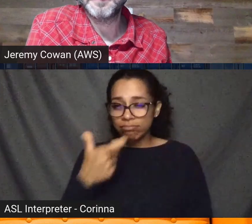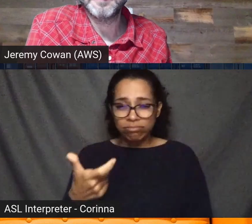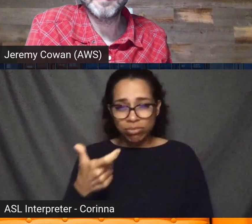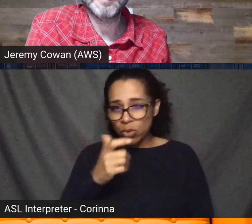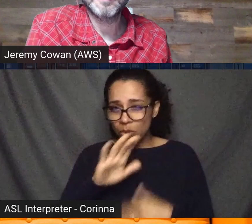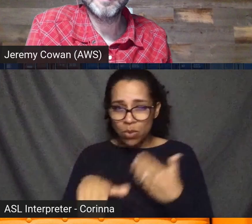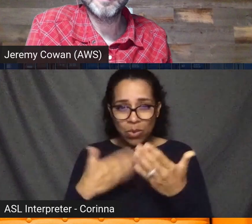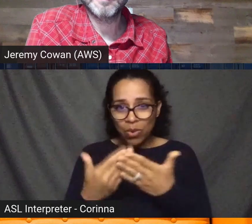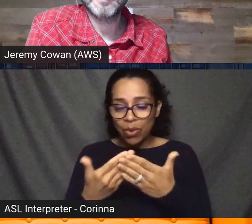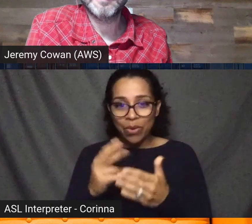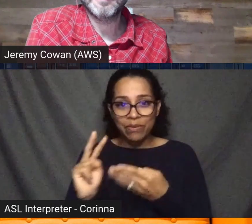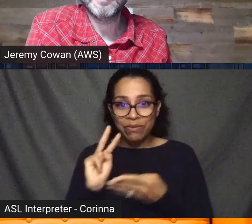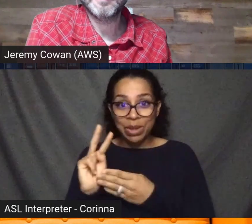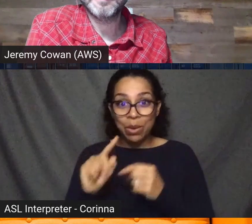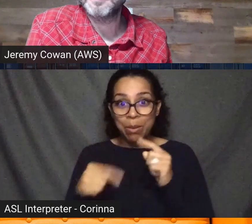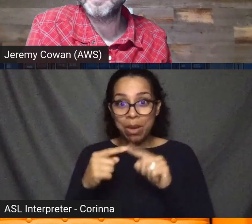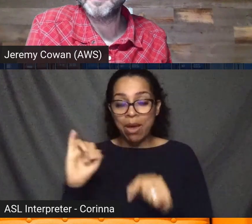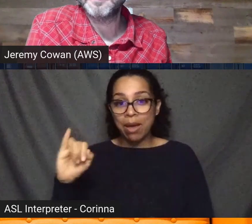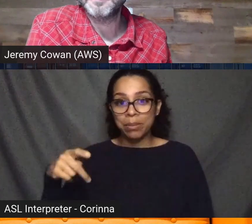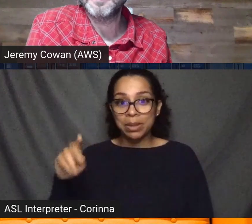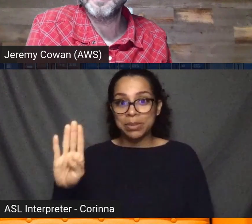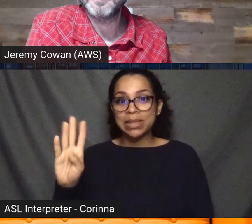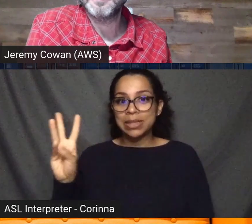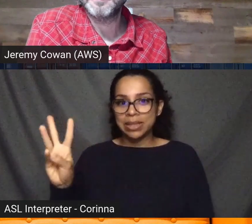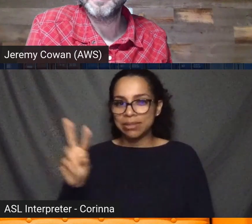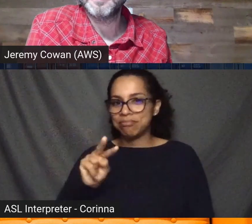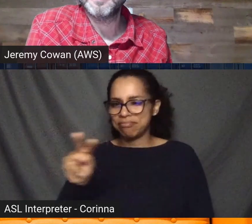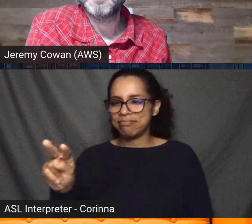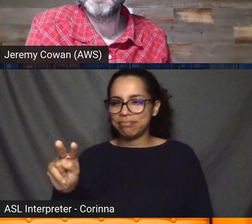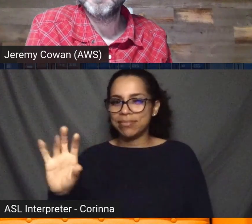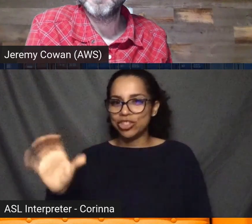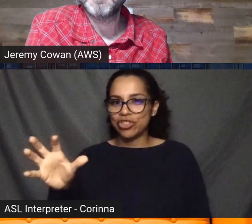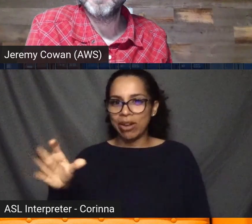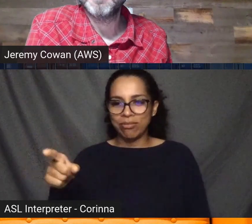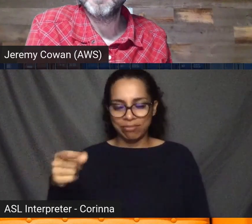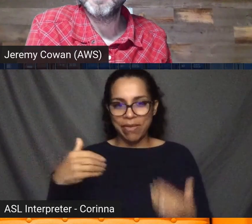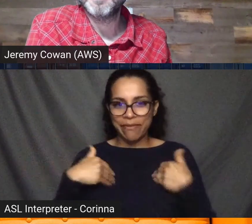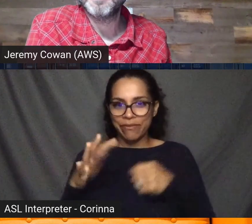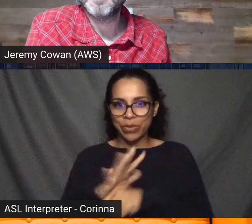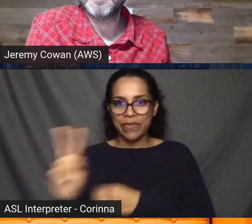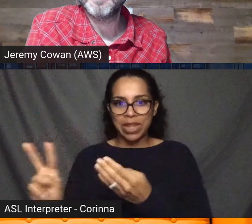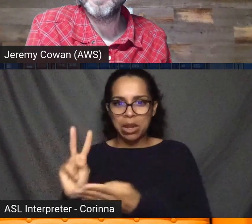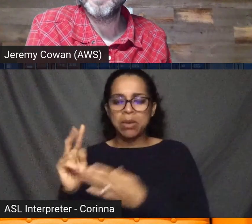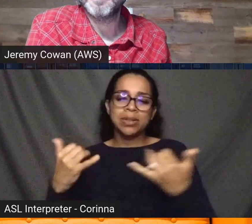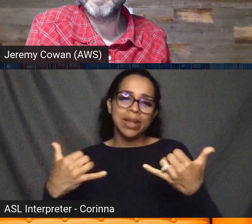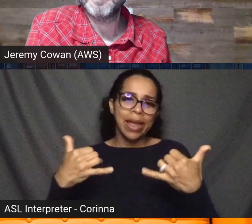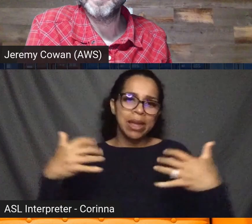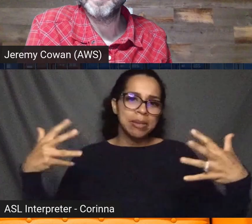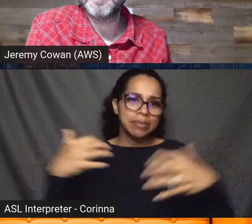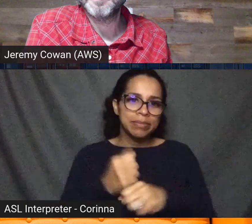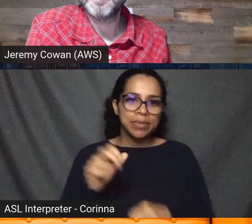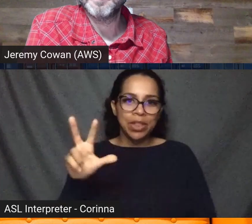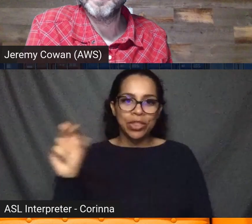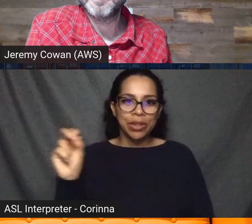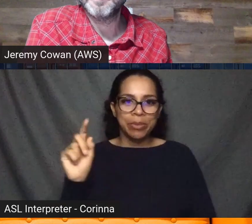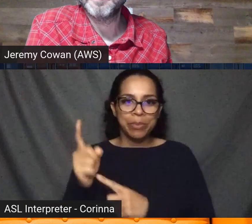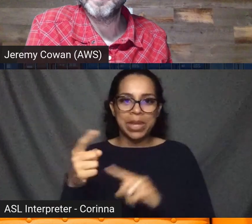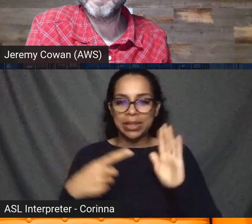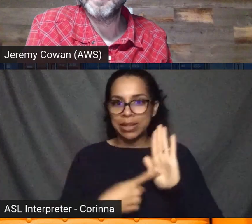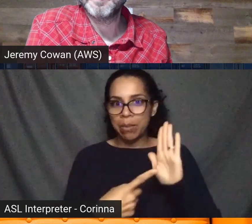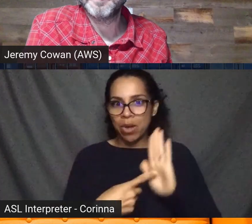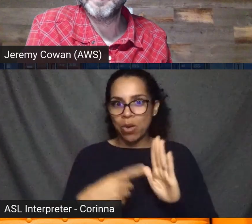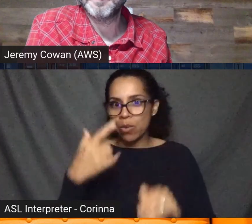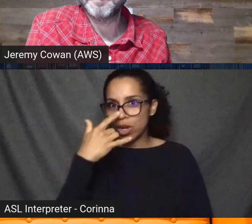in Kubernetes, go check out the show in the channel. Today, we want to show you a smaller, 30-minute demo of what it looks like to